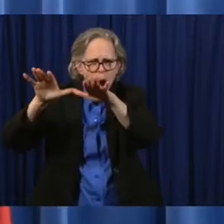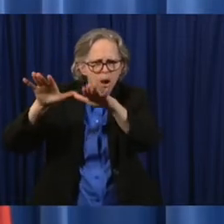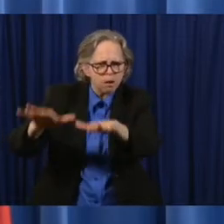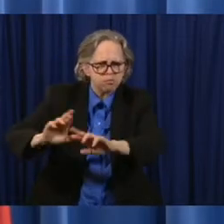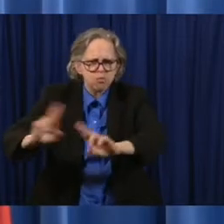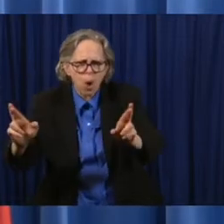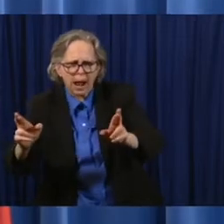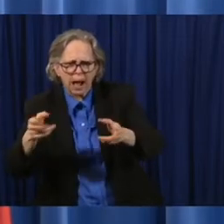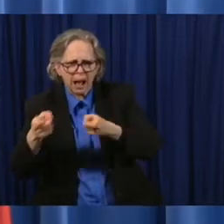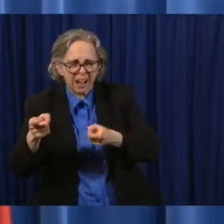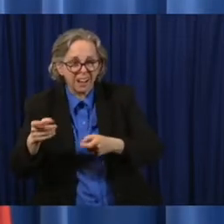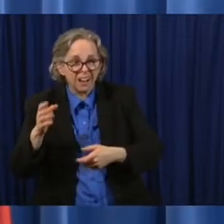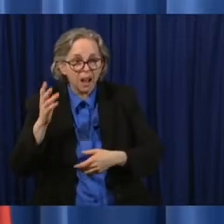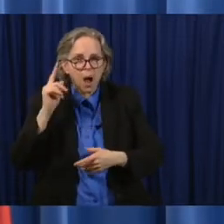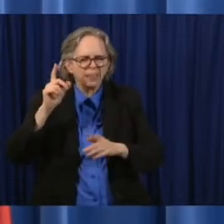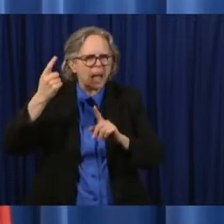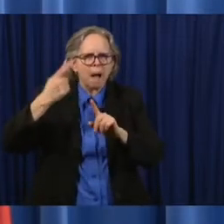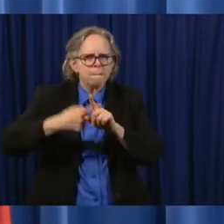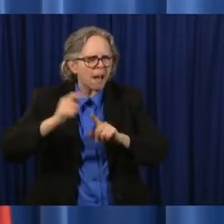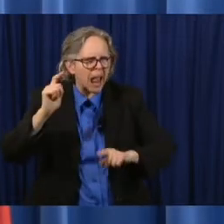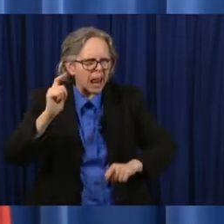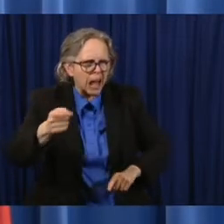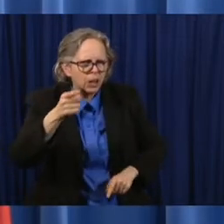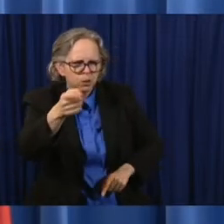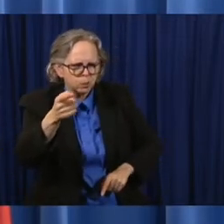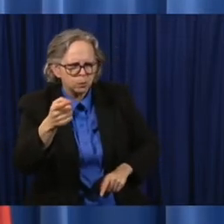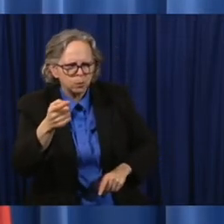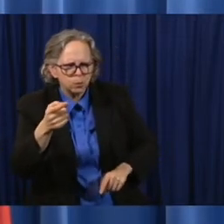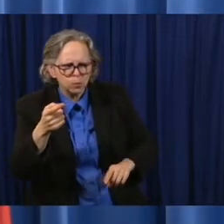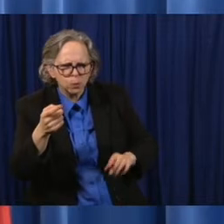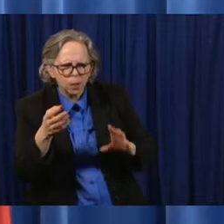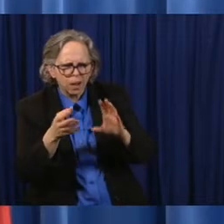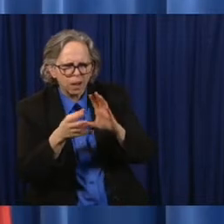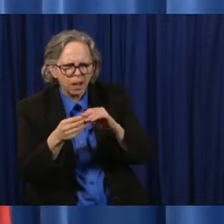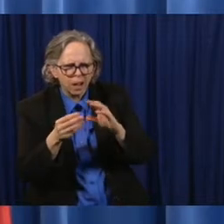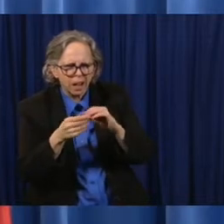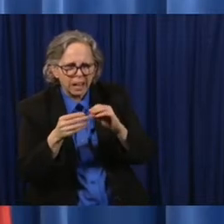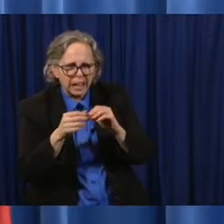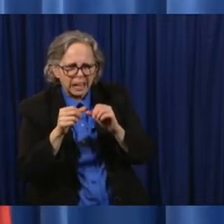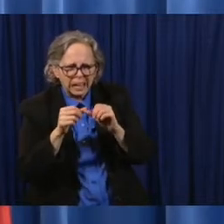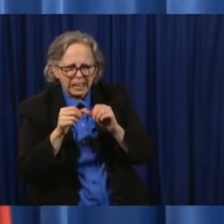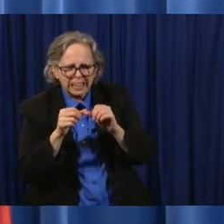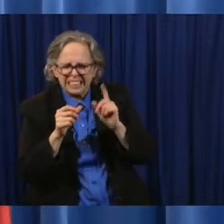country. I'm sorry. May I continue? Okay.